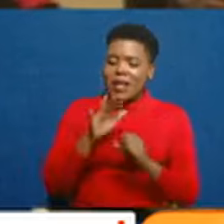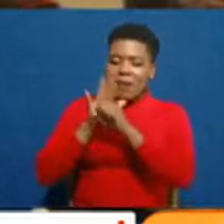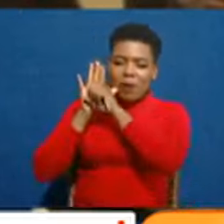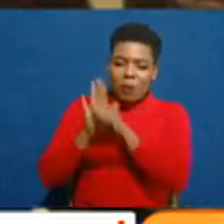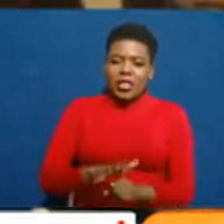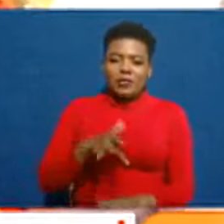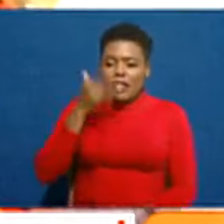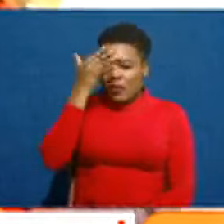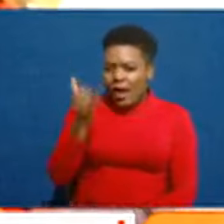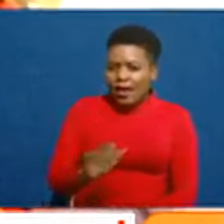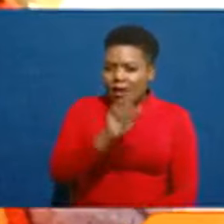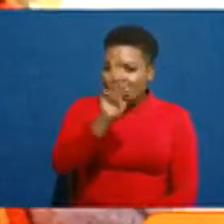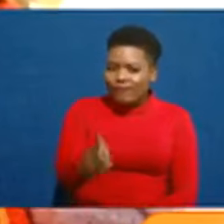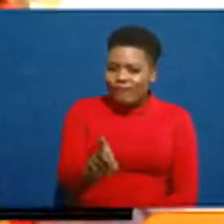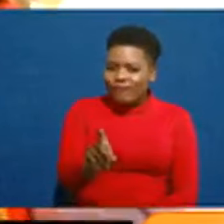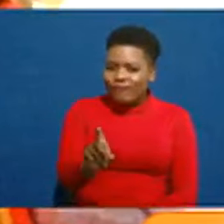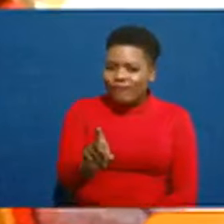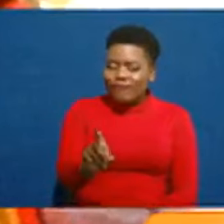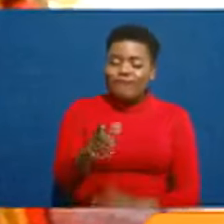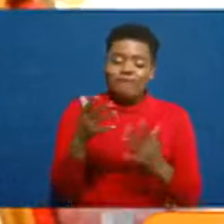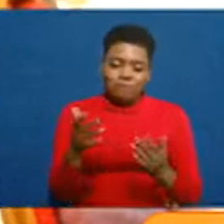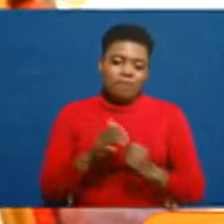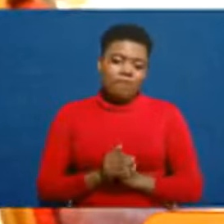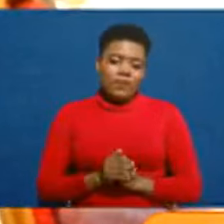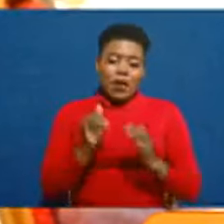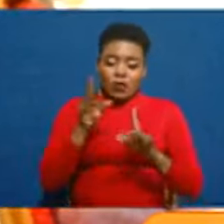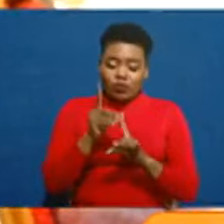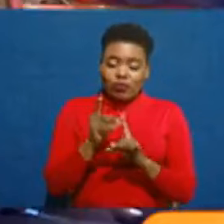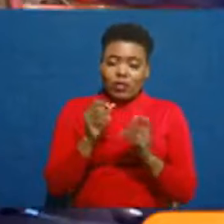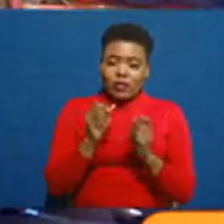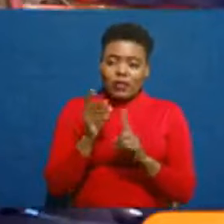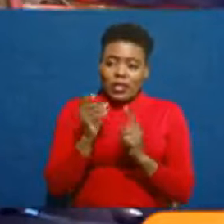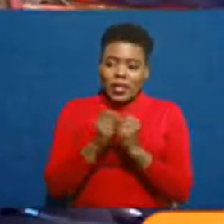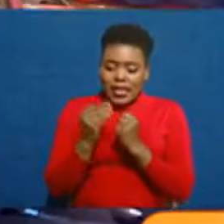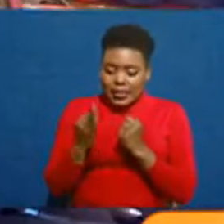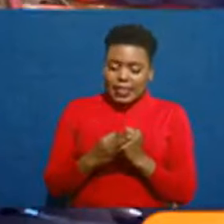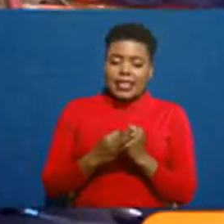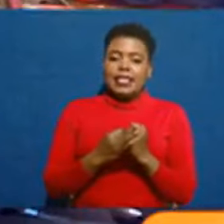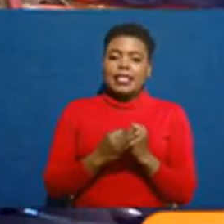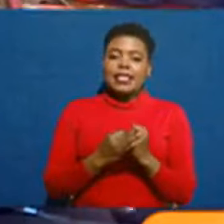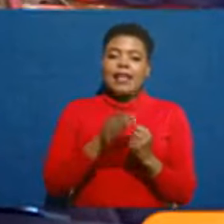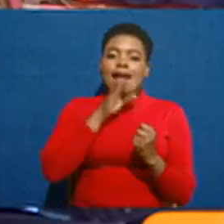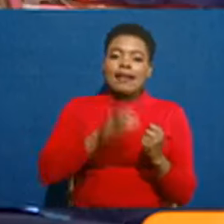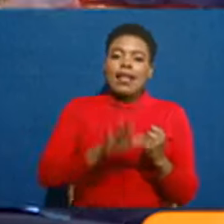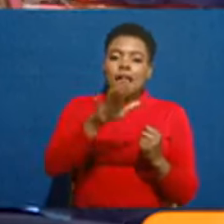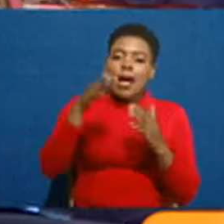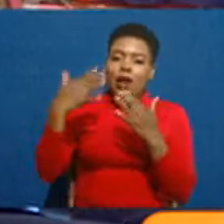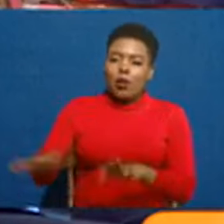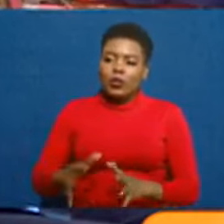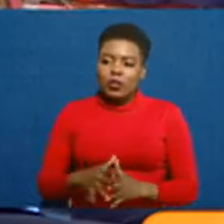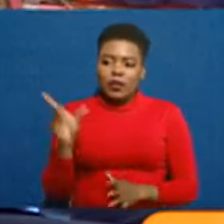hiyo? Kwa nini? The calendar marks the 18th of last month, the day her world was shattered.